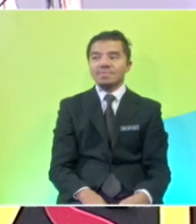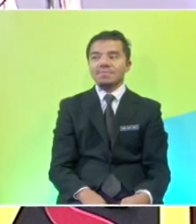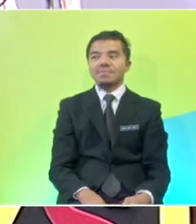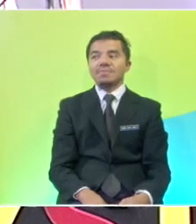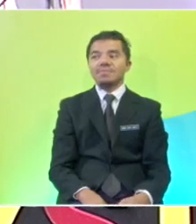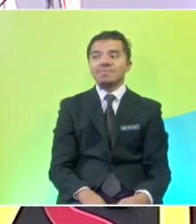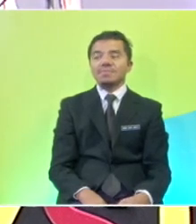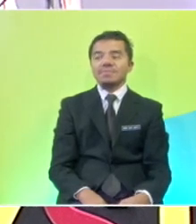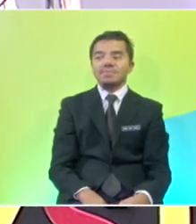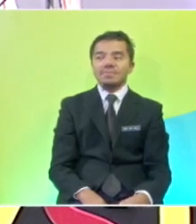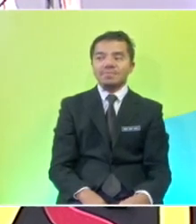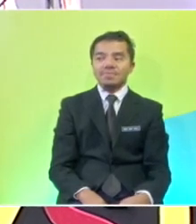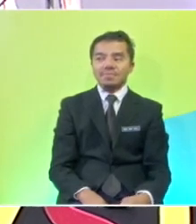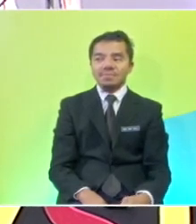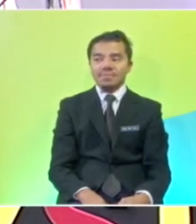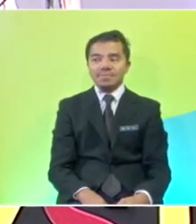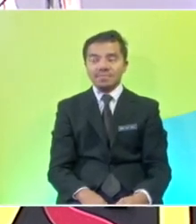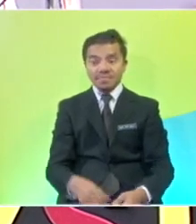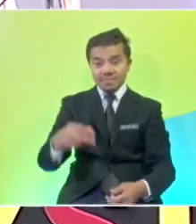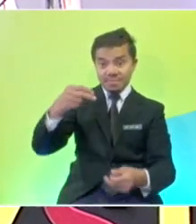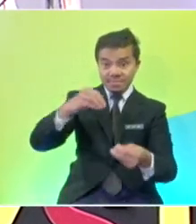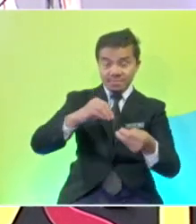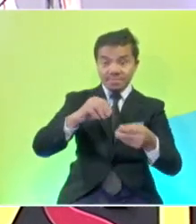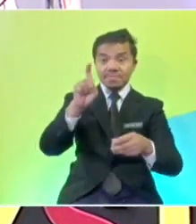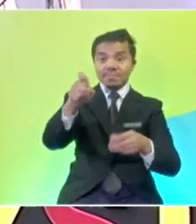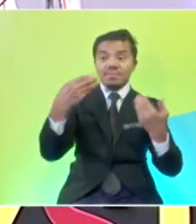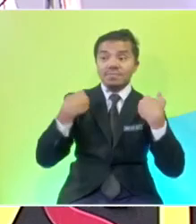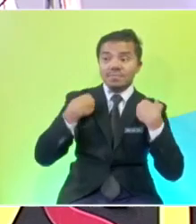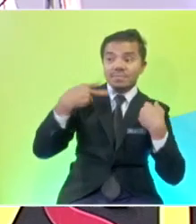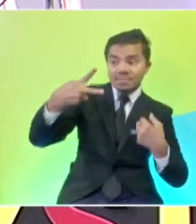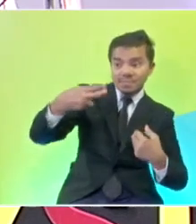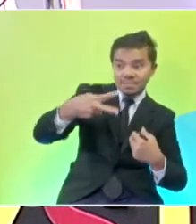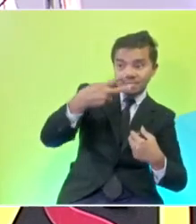So scissors, Okay. the thread just now I gave you blue thread there and the Scissors. red.